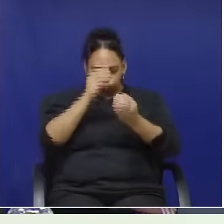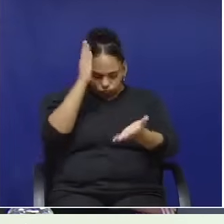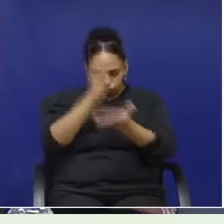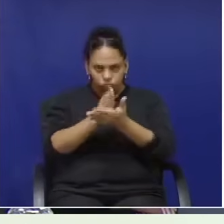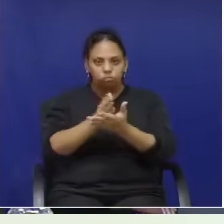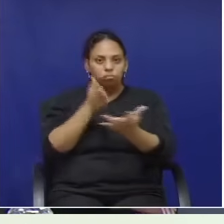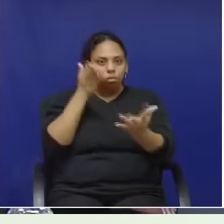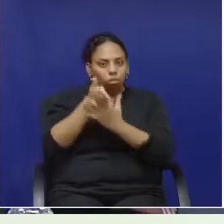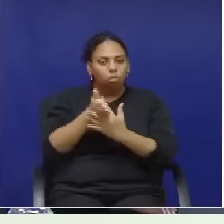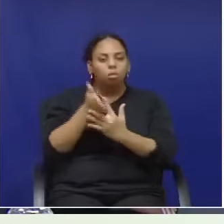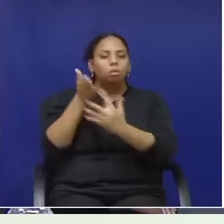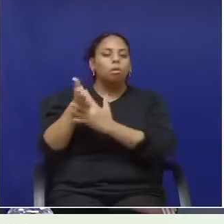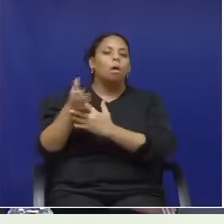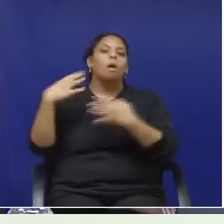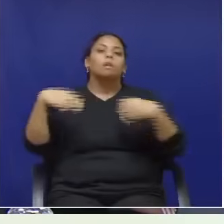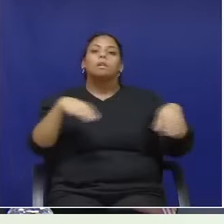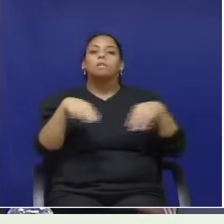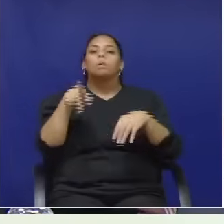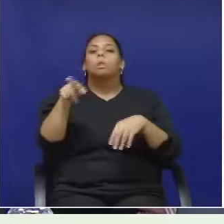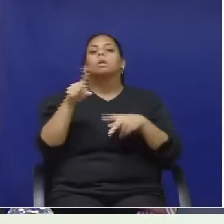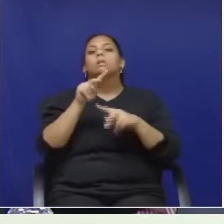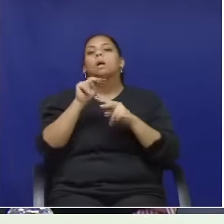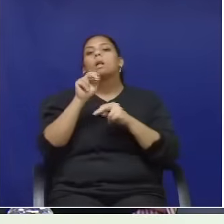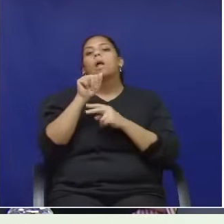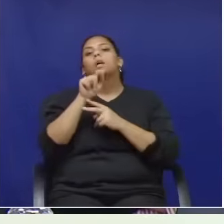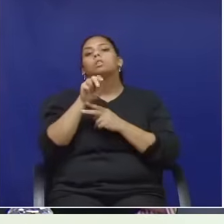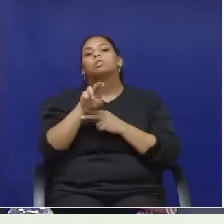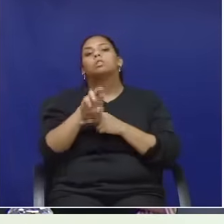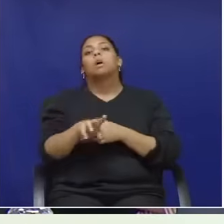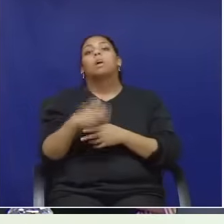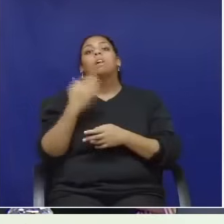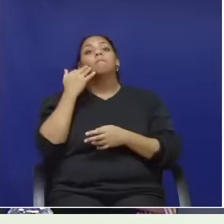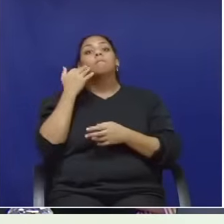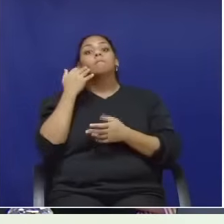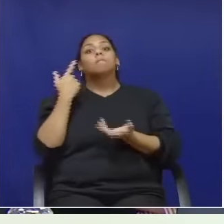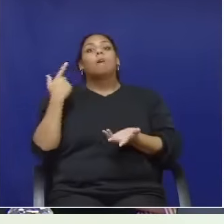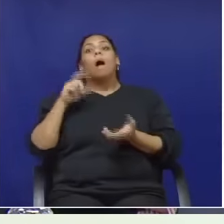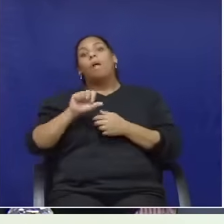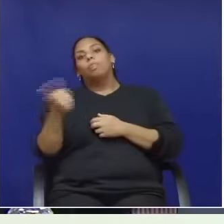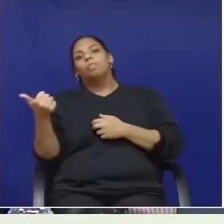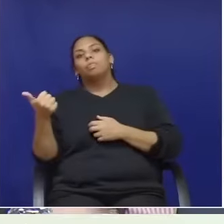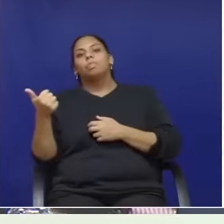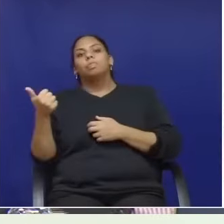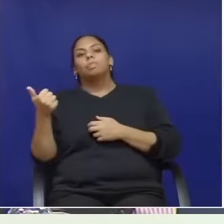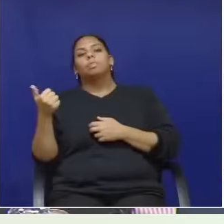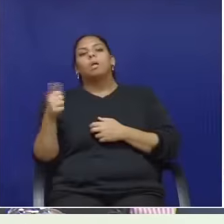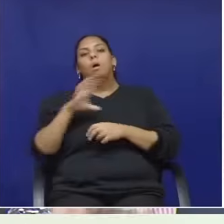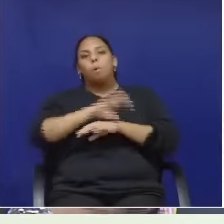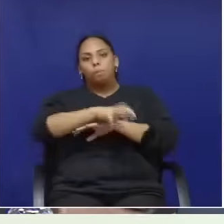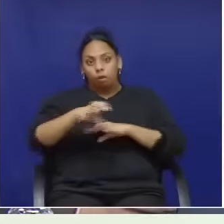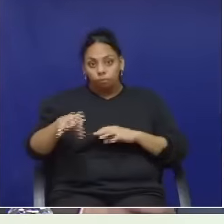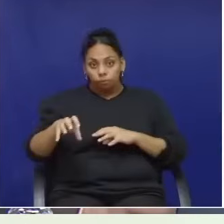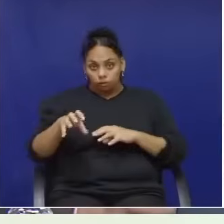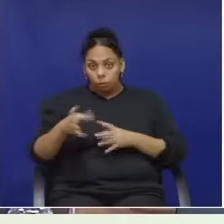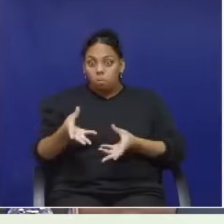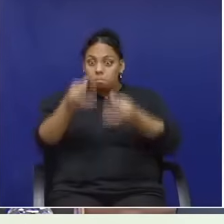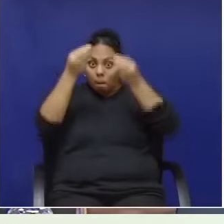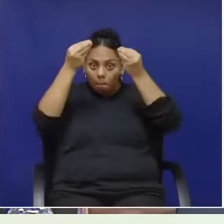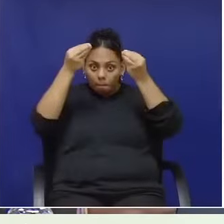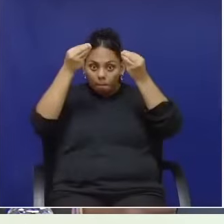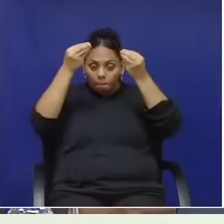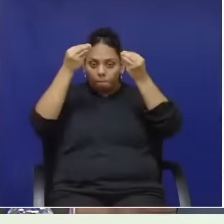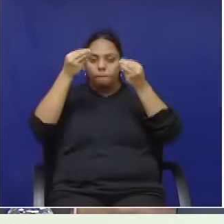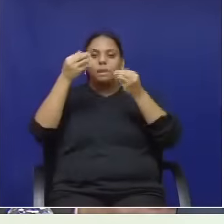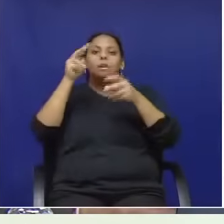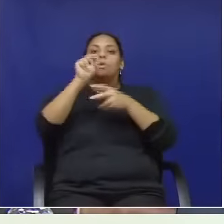interrupt activities of this nature should they arise in other provinces. The discovery that has happened